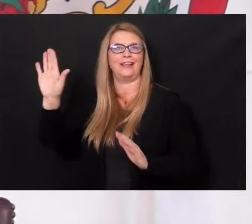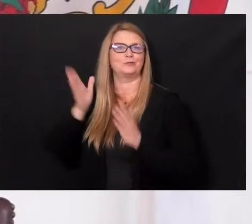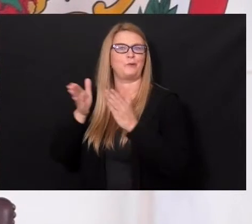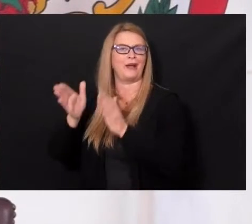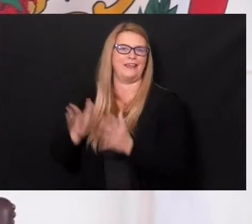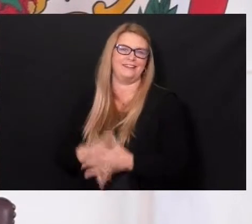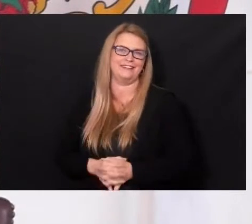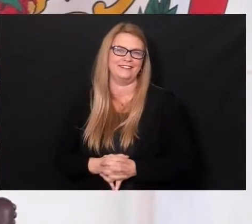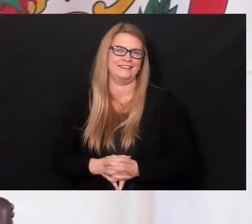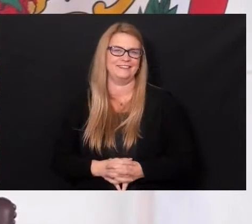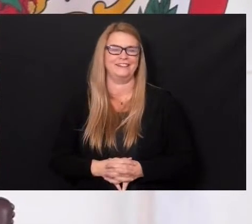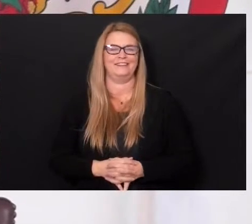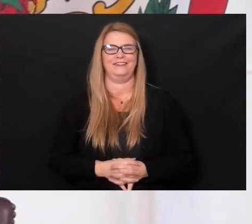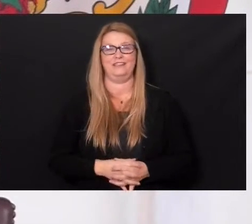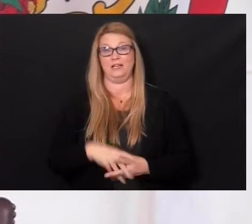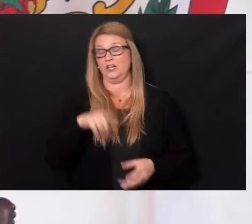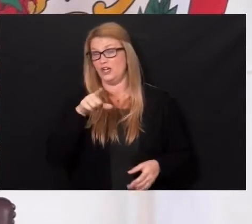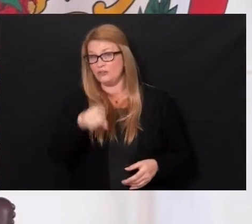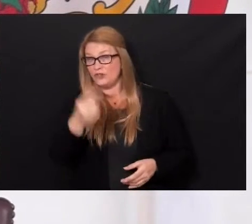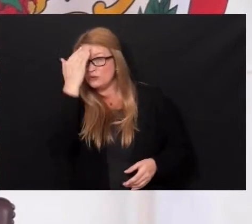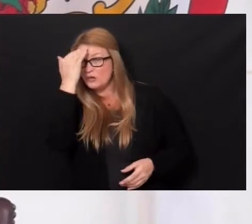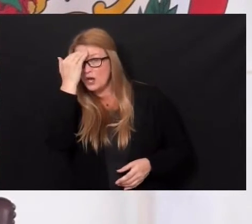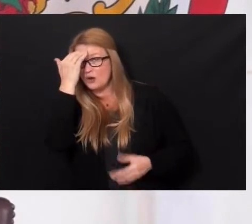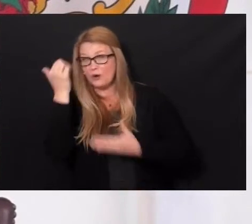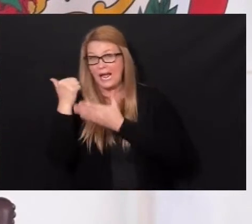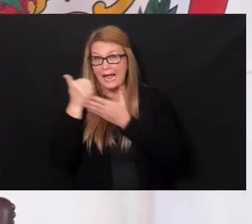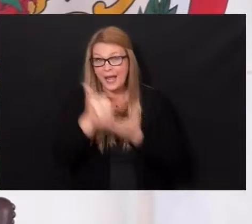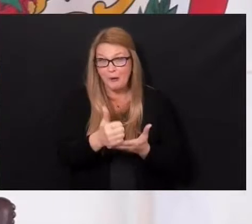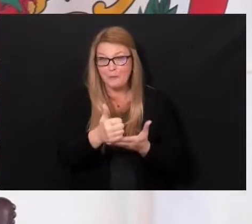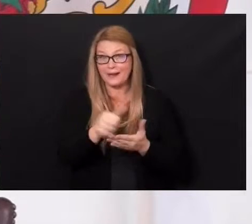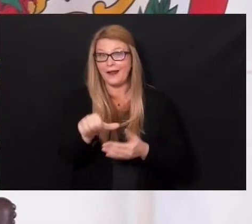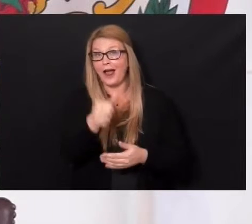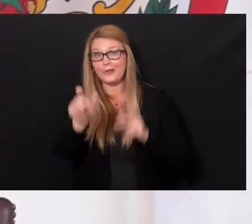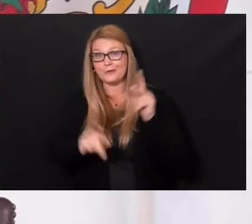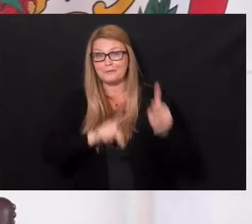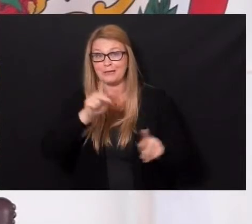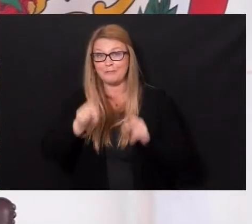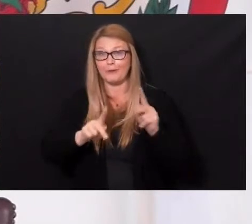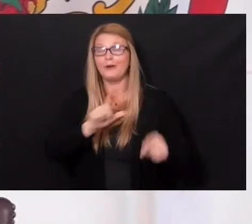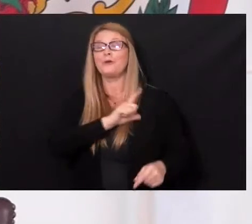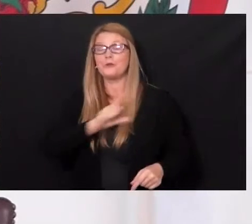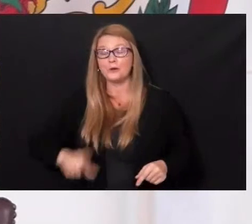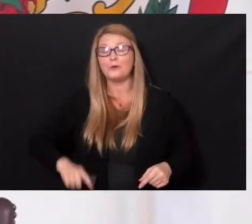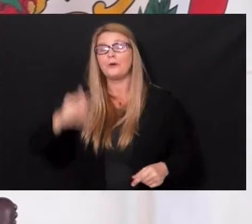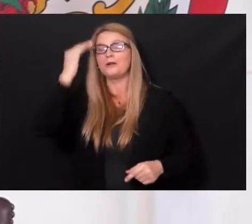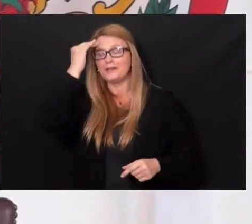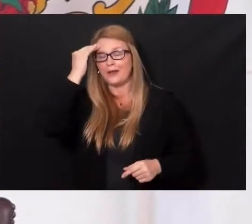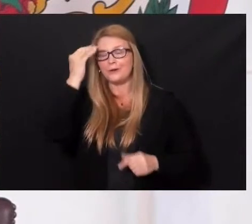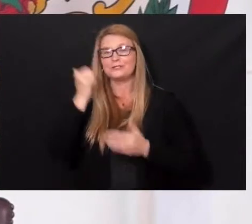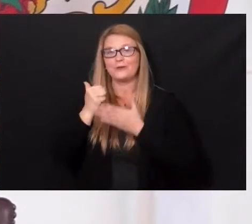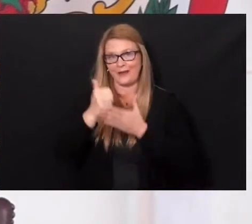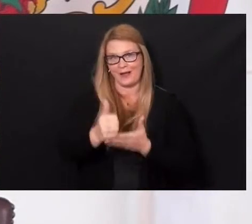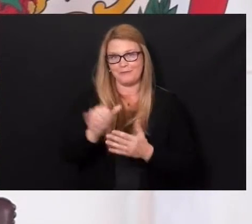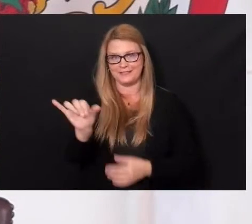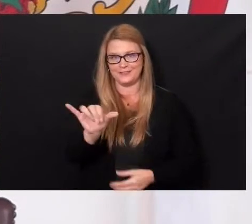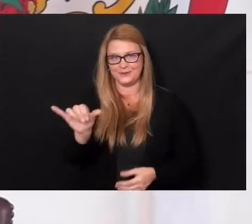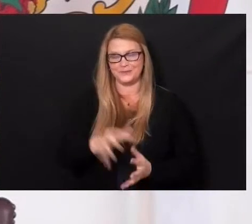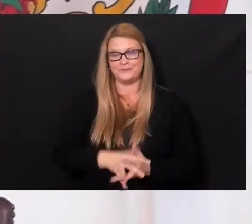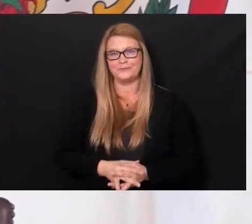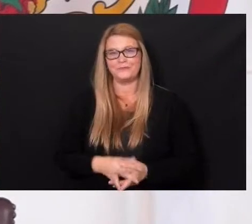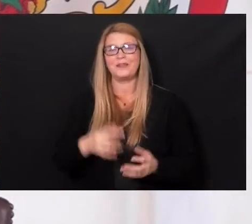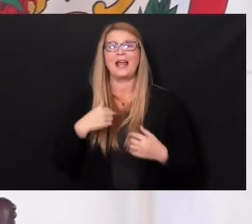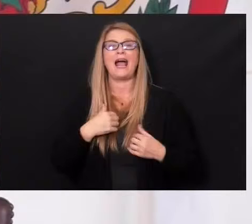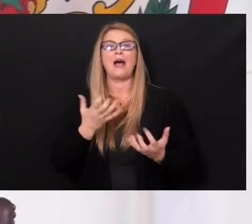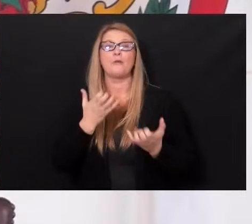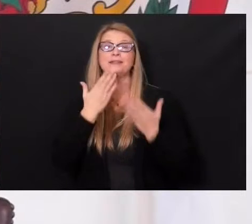if you know, and the good Lord knows if you're helping, someone would happen to leave your name off or whatever like that, I thank